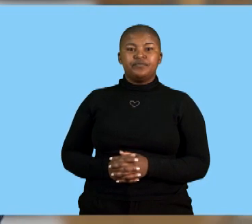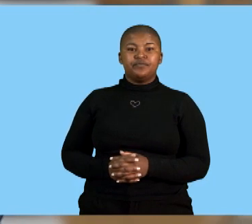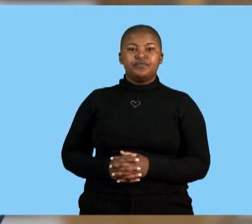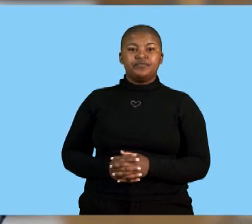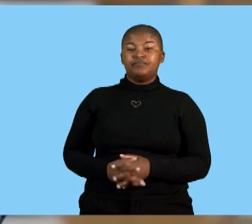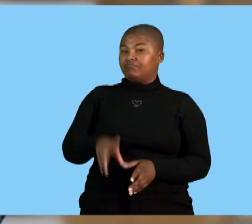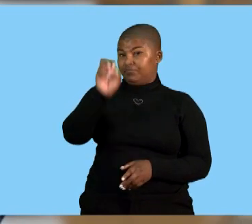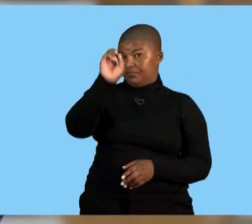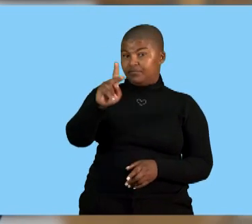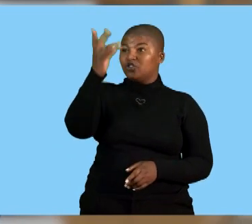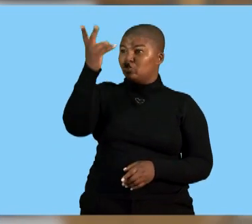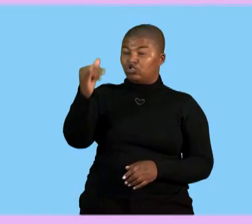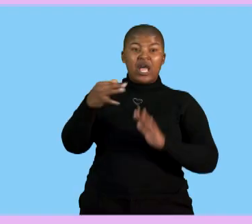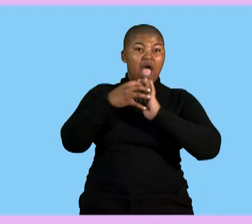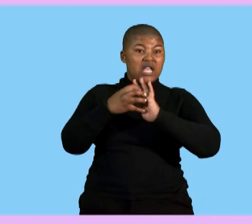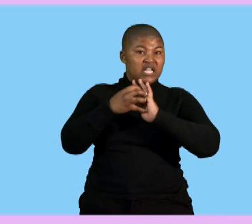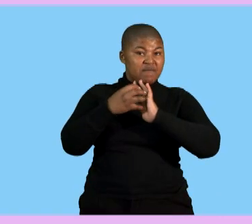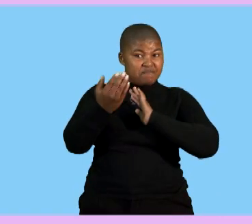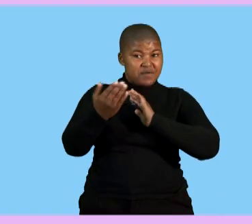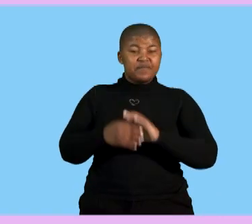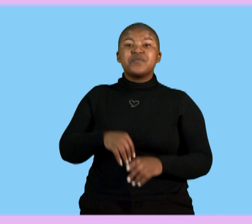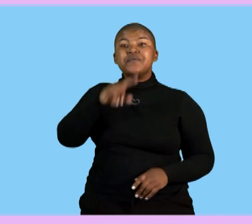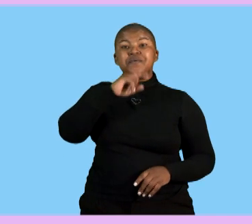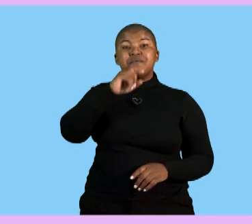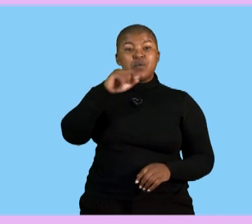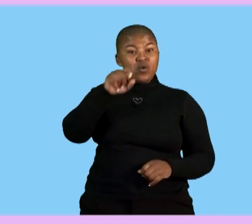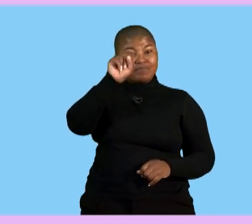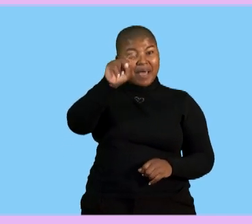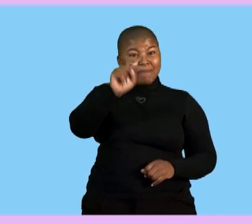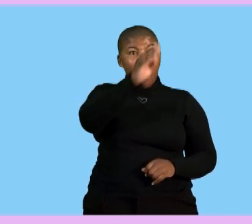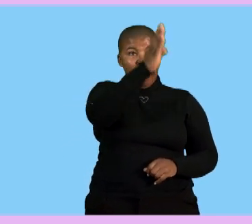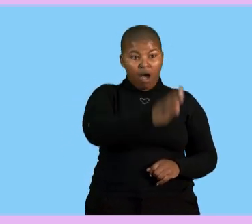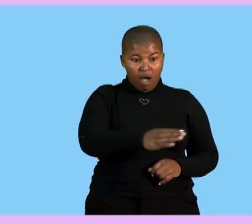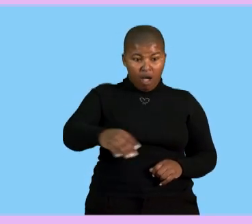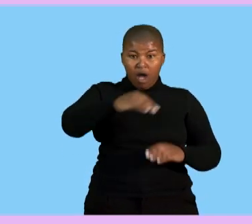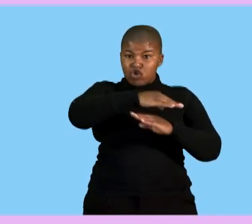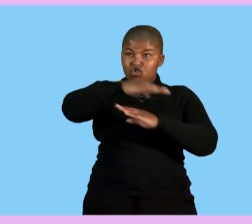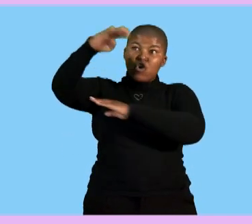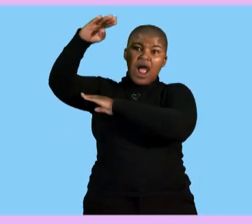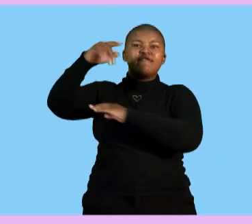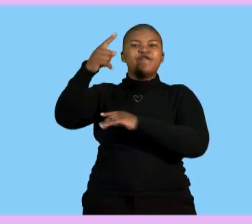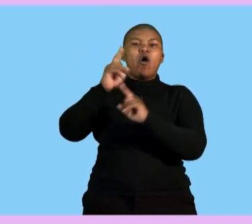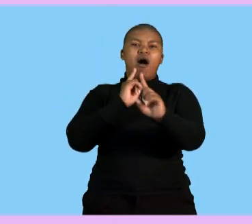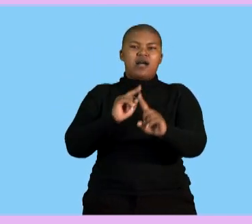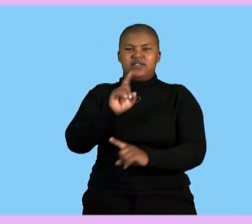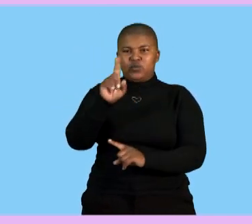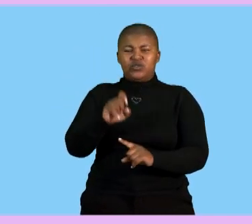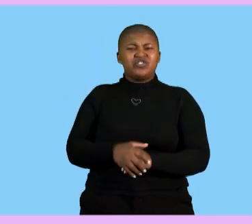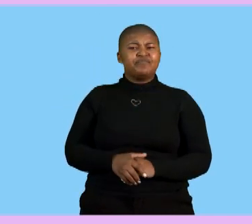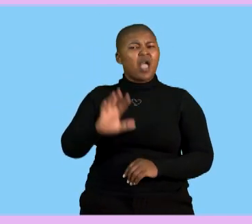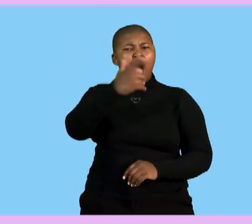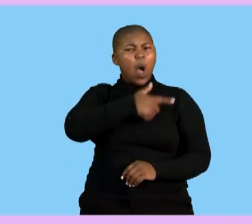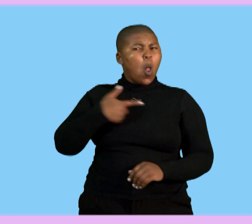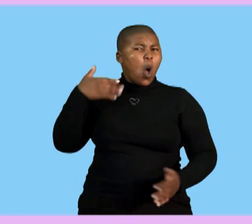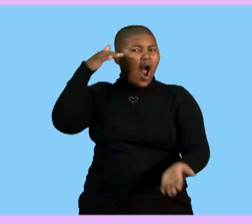Let's look at an example. Use the graph to answer the questions that follow. How long will it take to